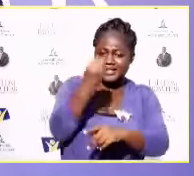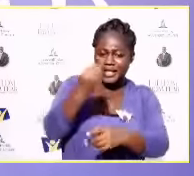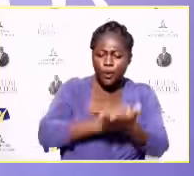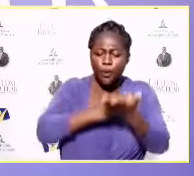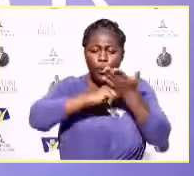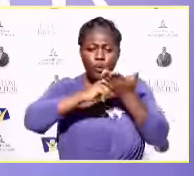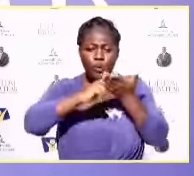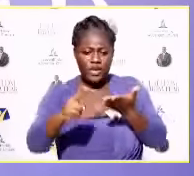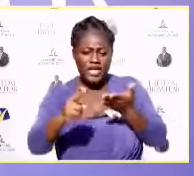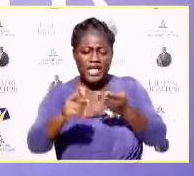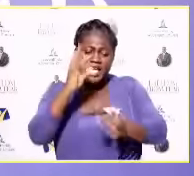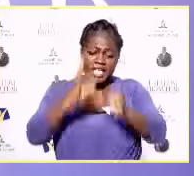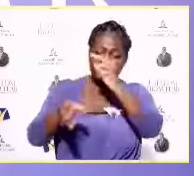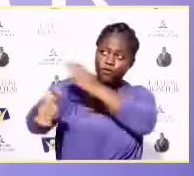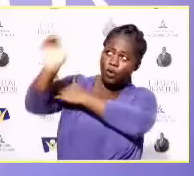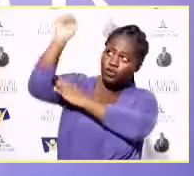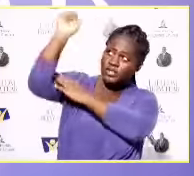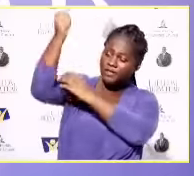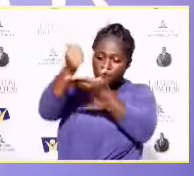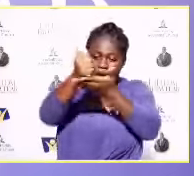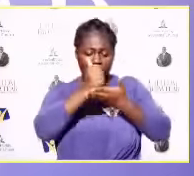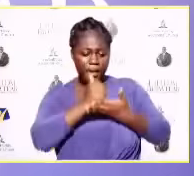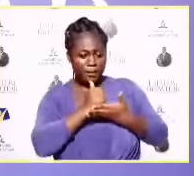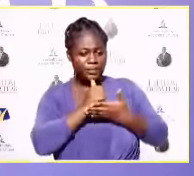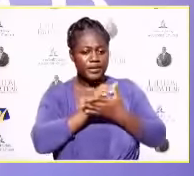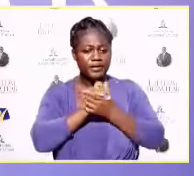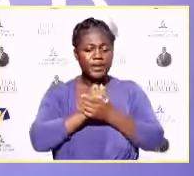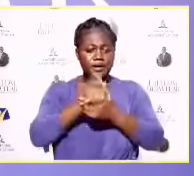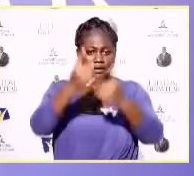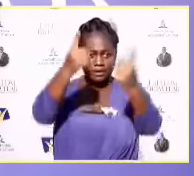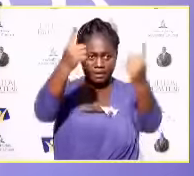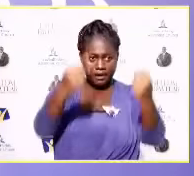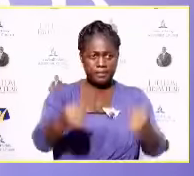if you will help me. Come.